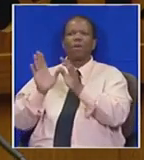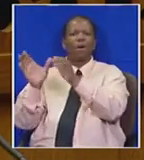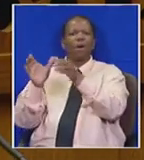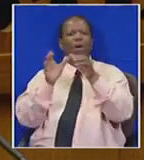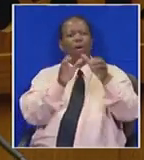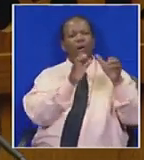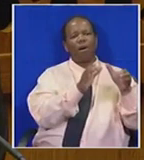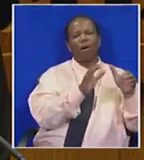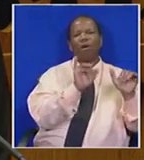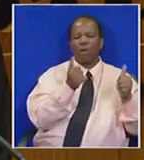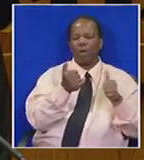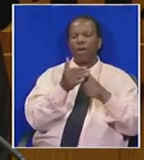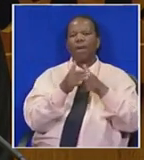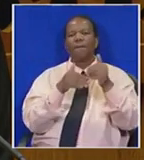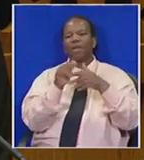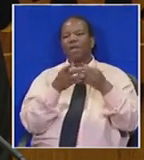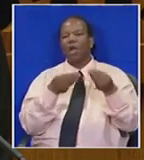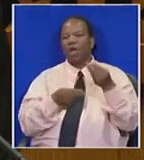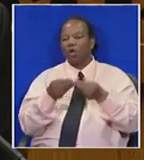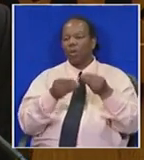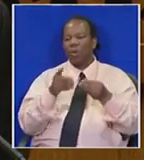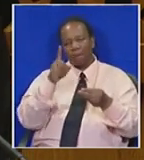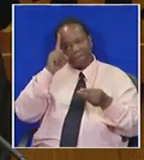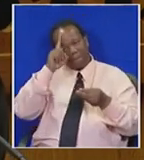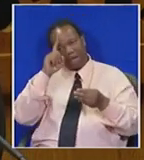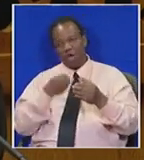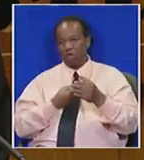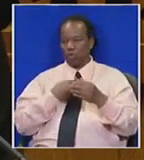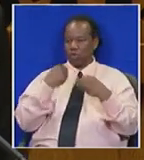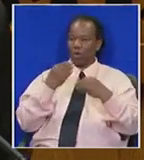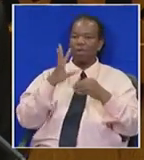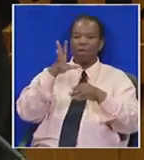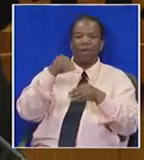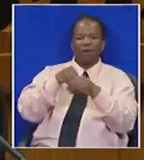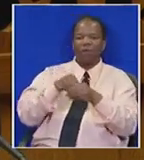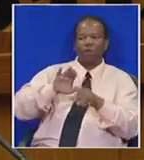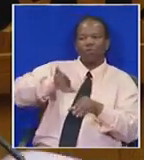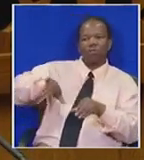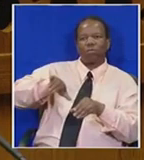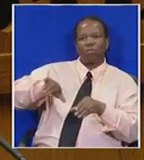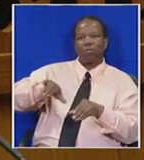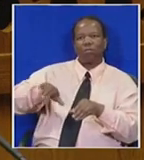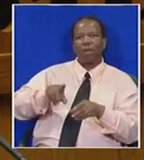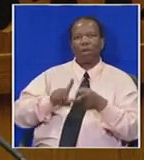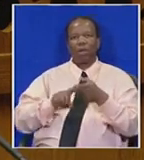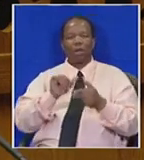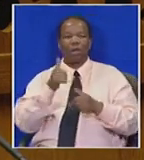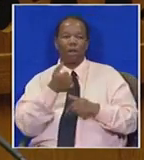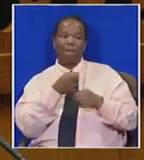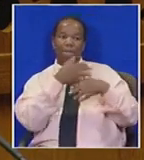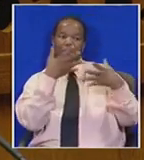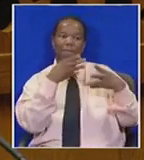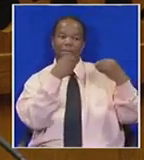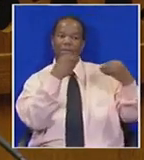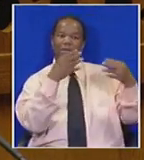an economy in which young entrepreneurs and black South Africans are not locked out. Provisions addressing the dominance by large corporations